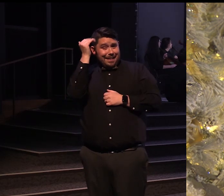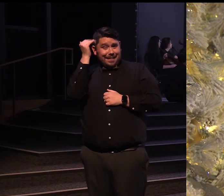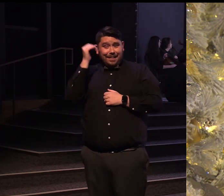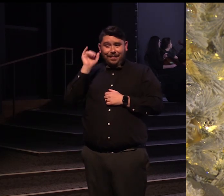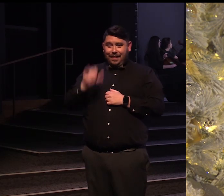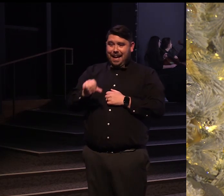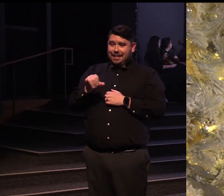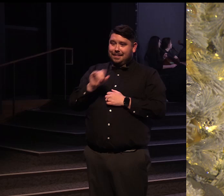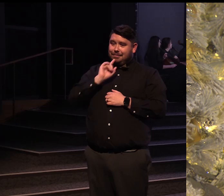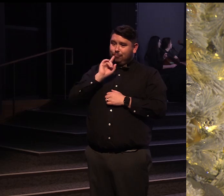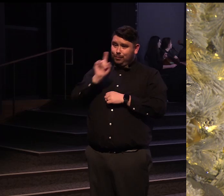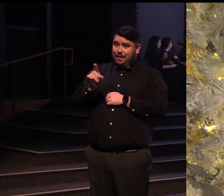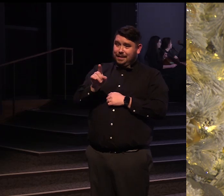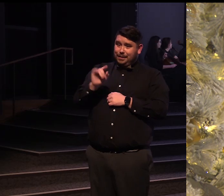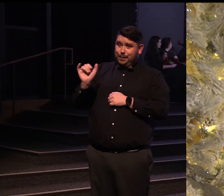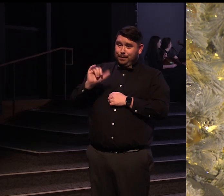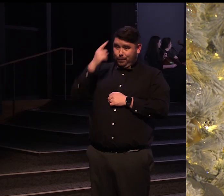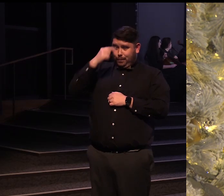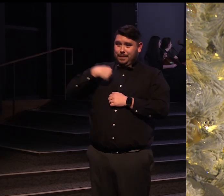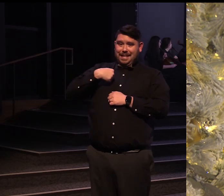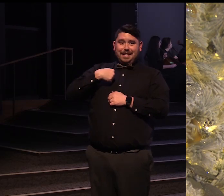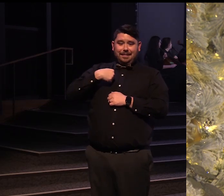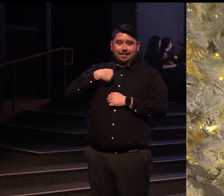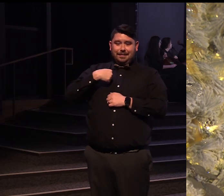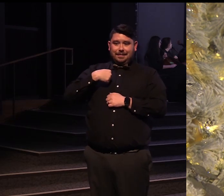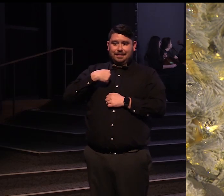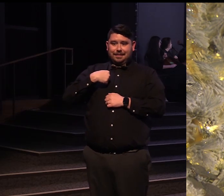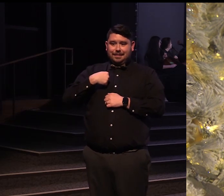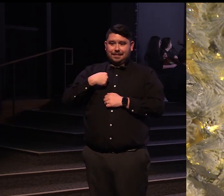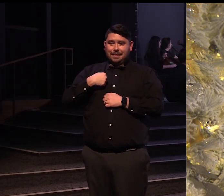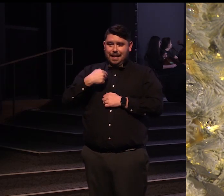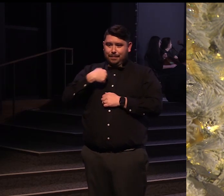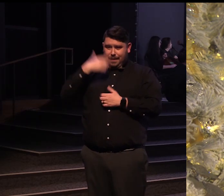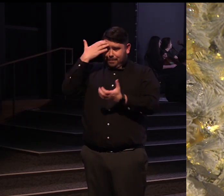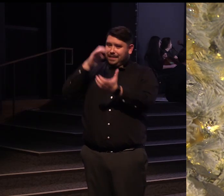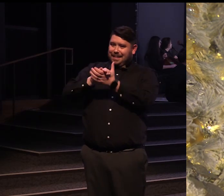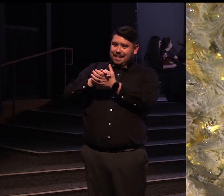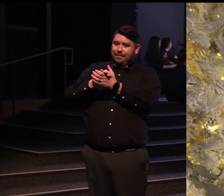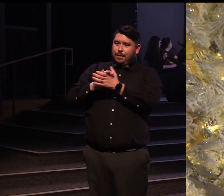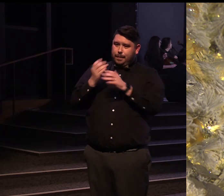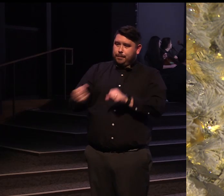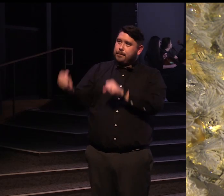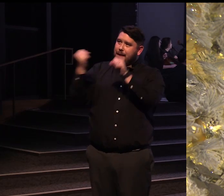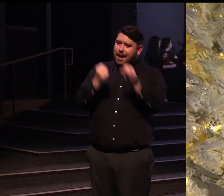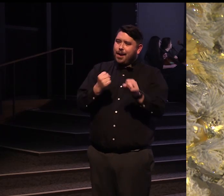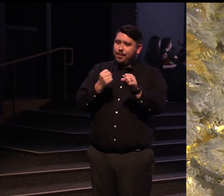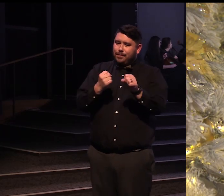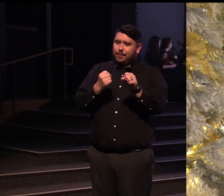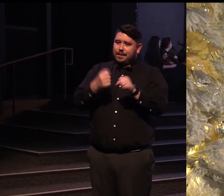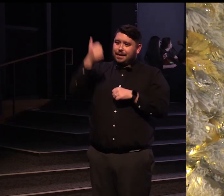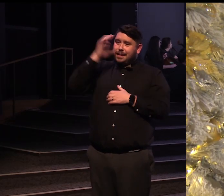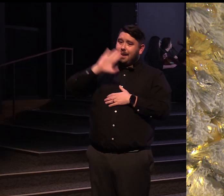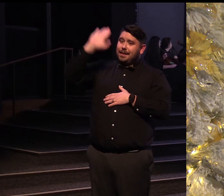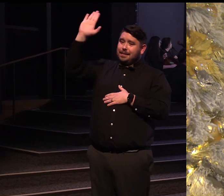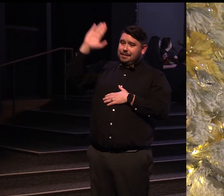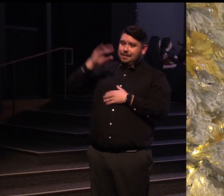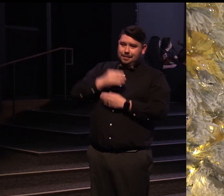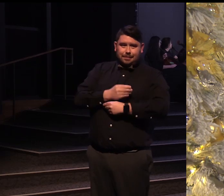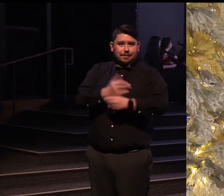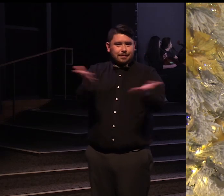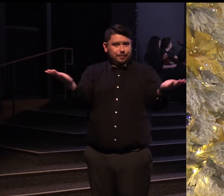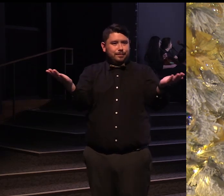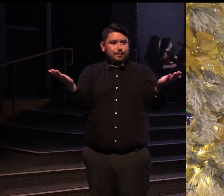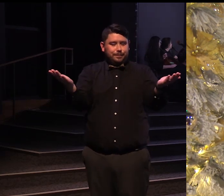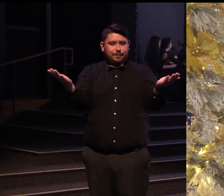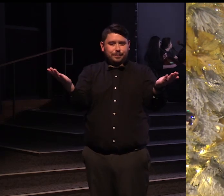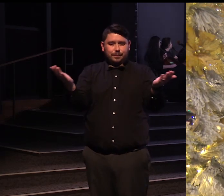as well, for me, is something that I believe is so profound, what God is telling us, even with